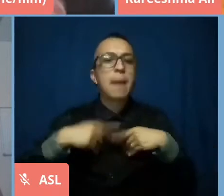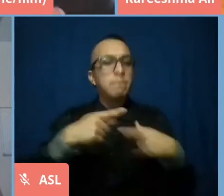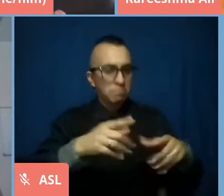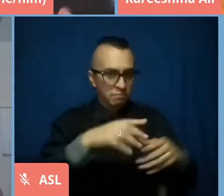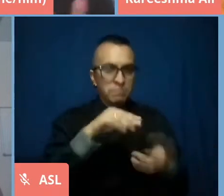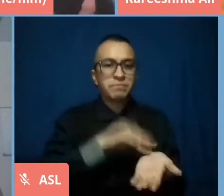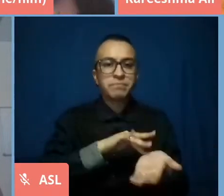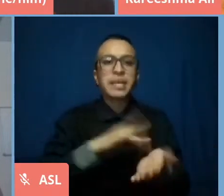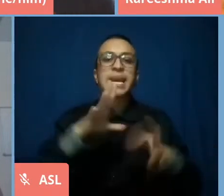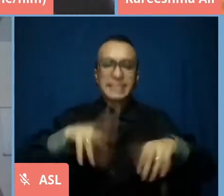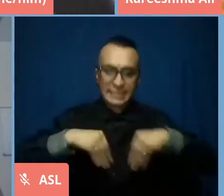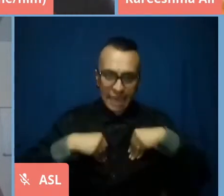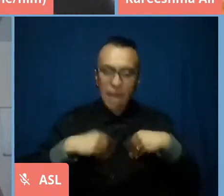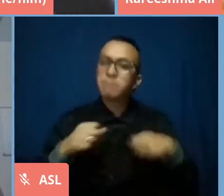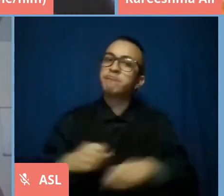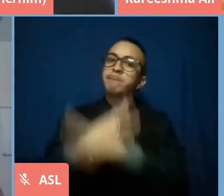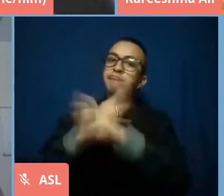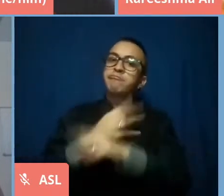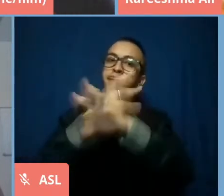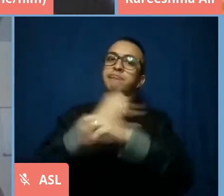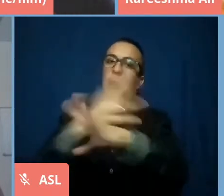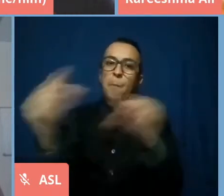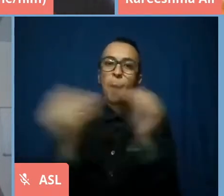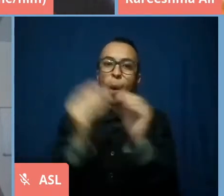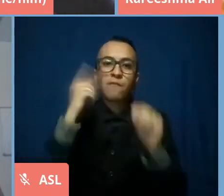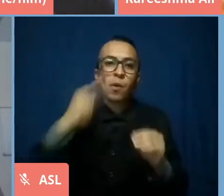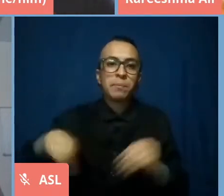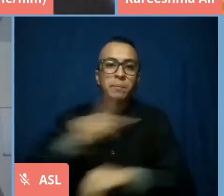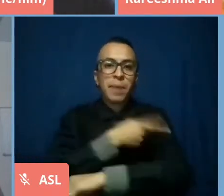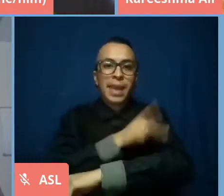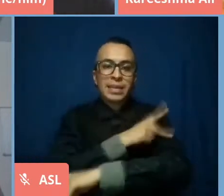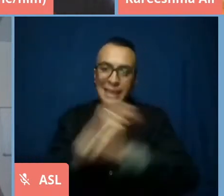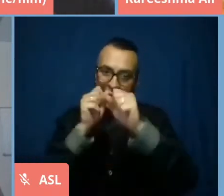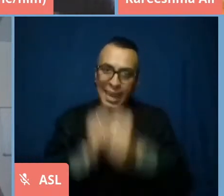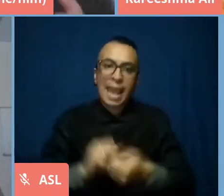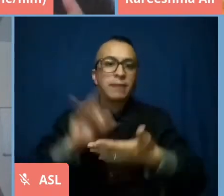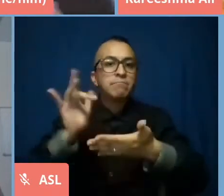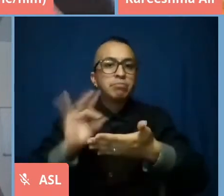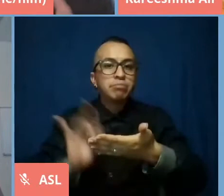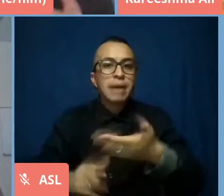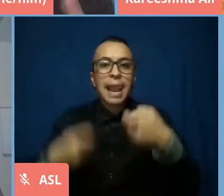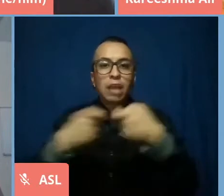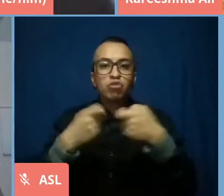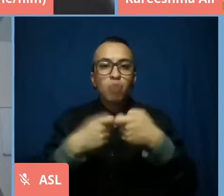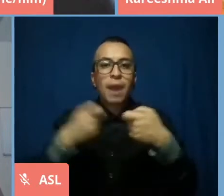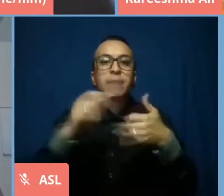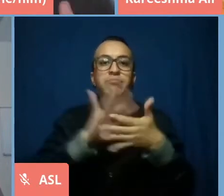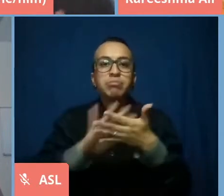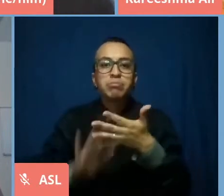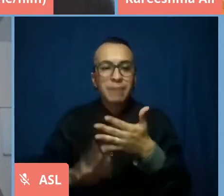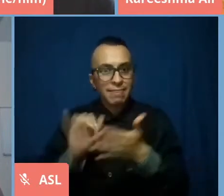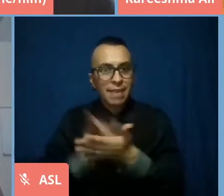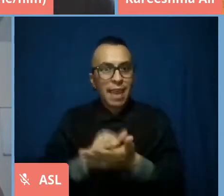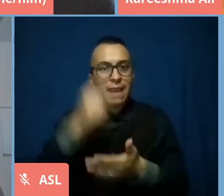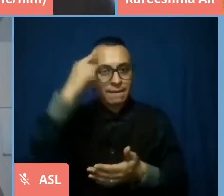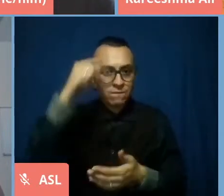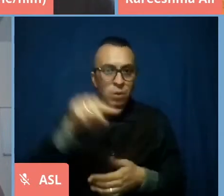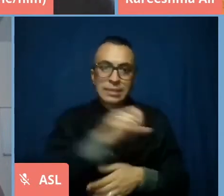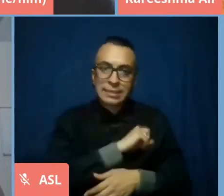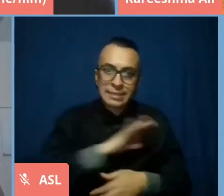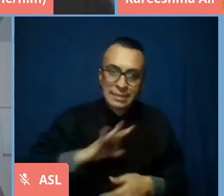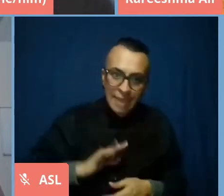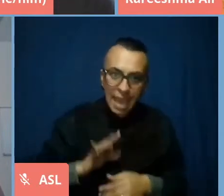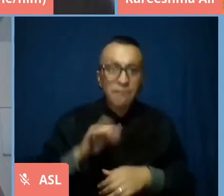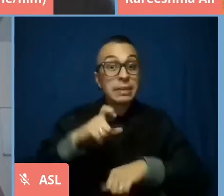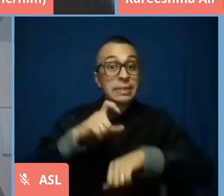and consumers so they can fill out their IHSS electronic timesheets, providing some training. And a lot of that is happening